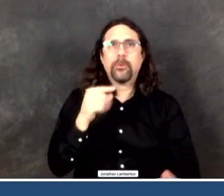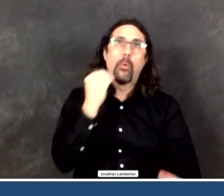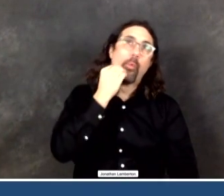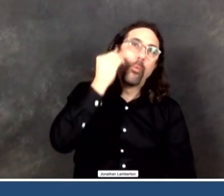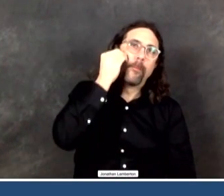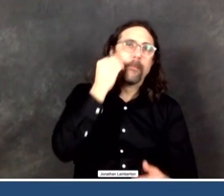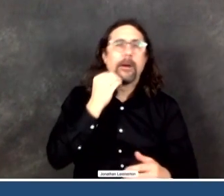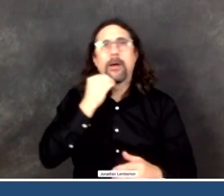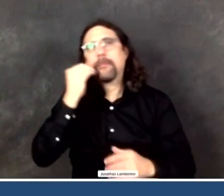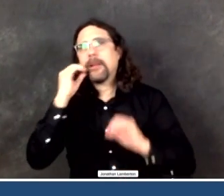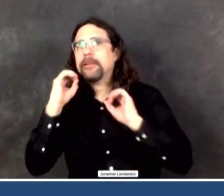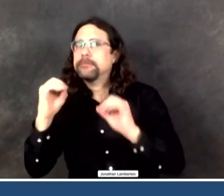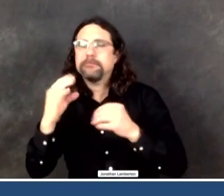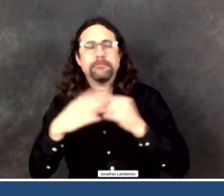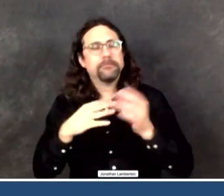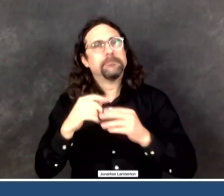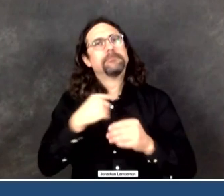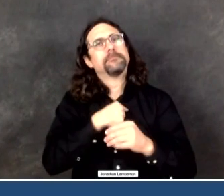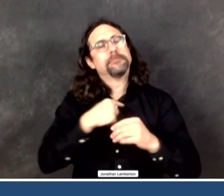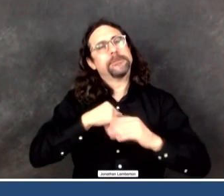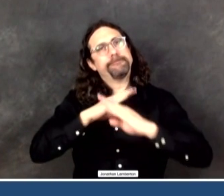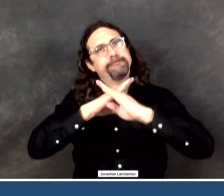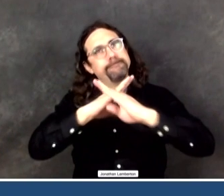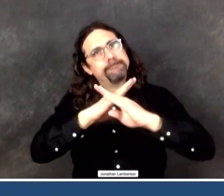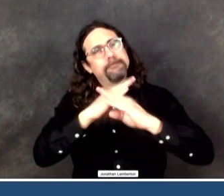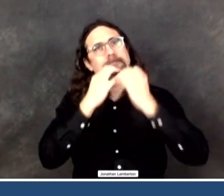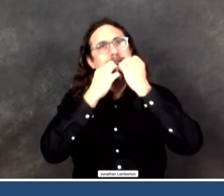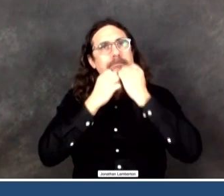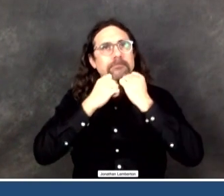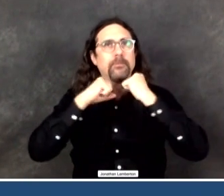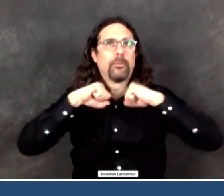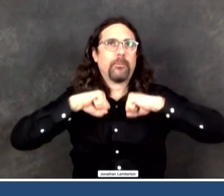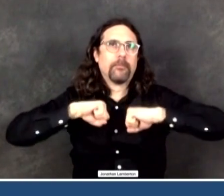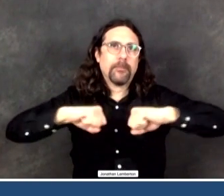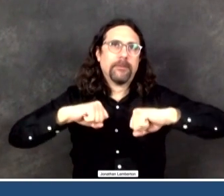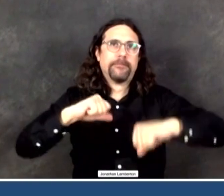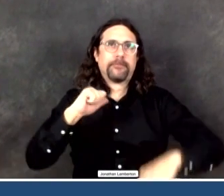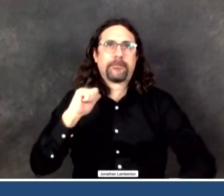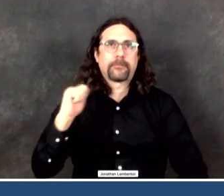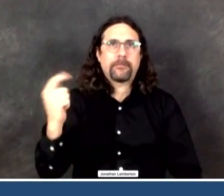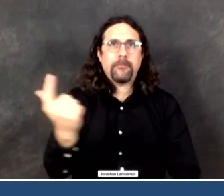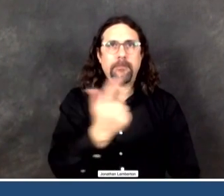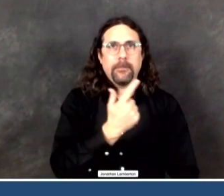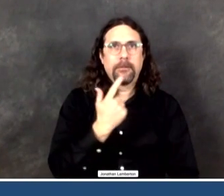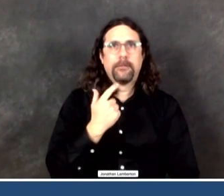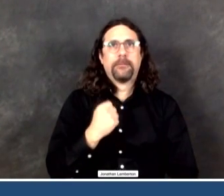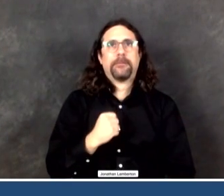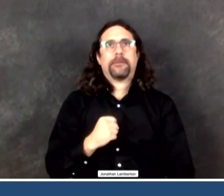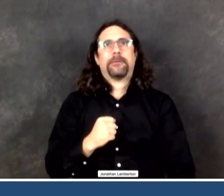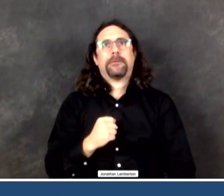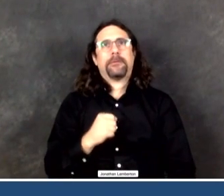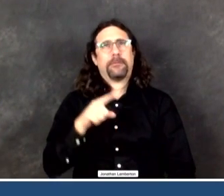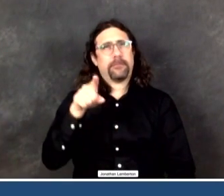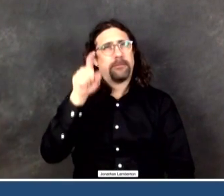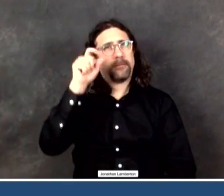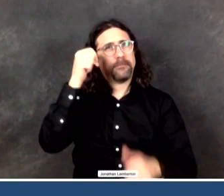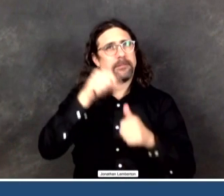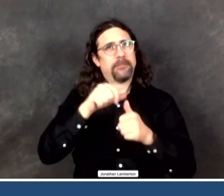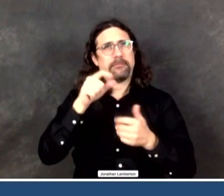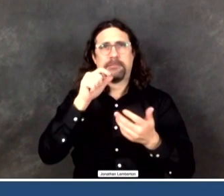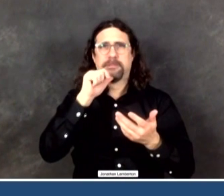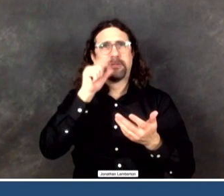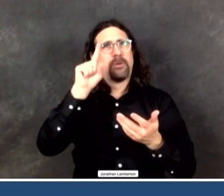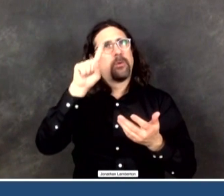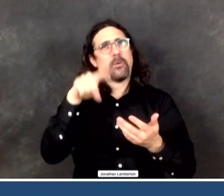have serious physical issues that they might need support with, but also a lot of whom have mental health issues and need support and